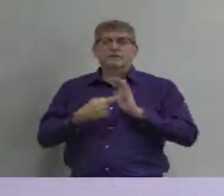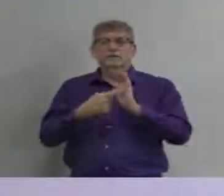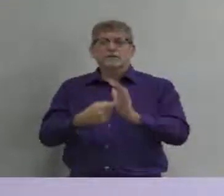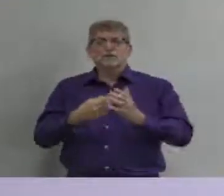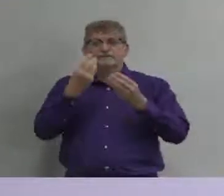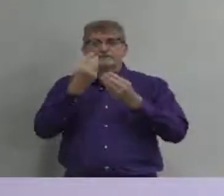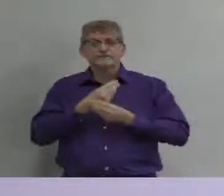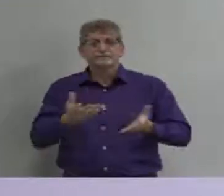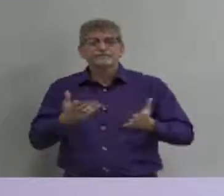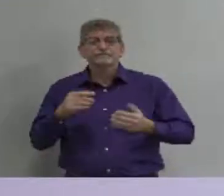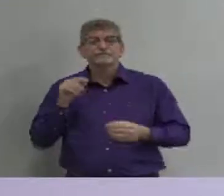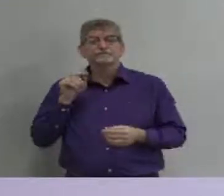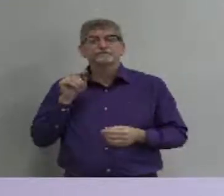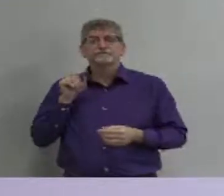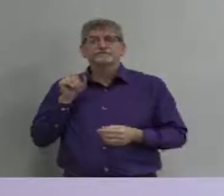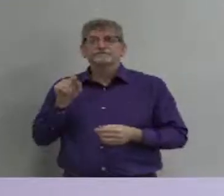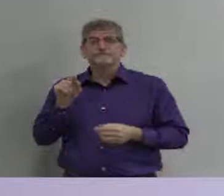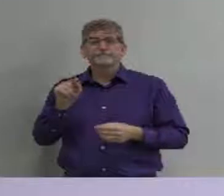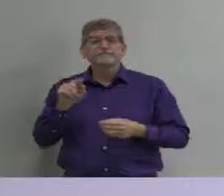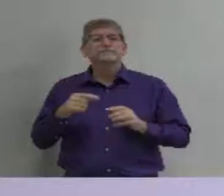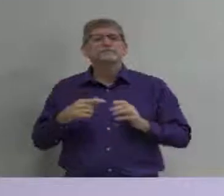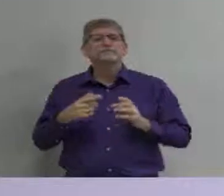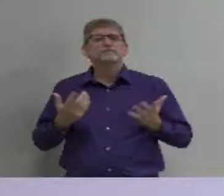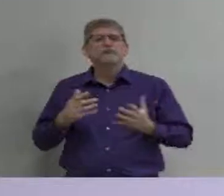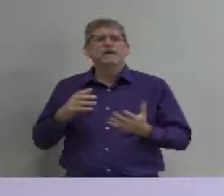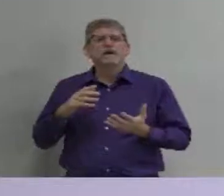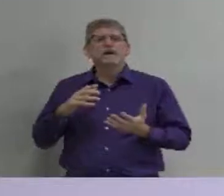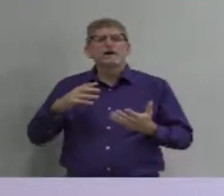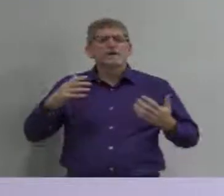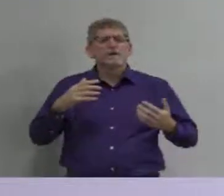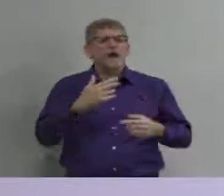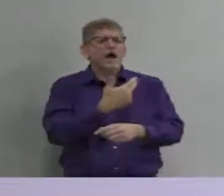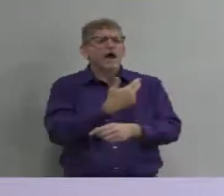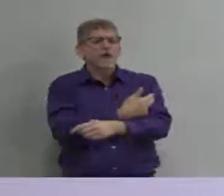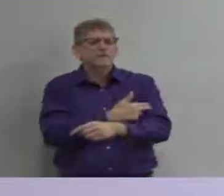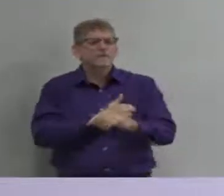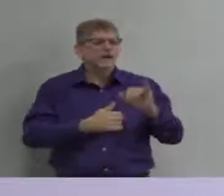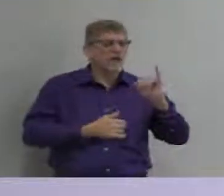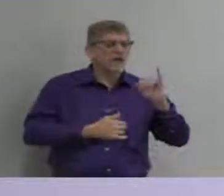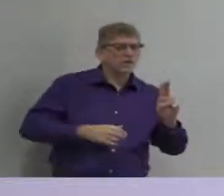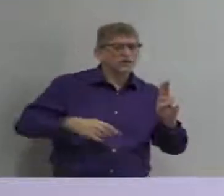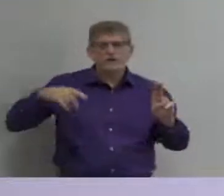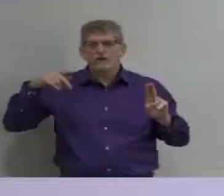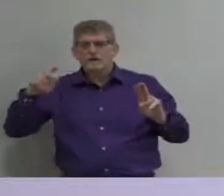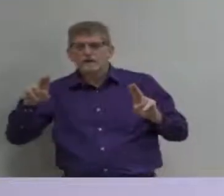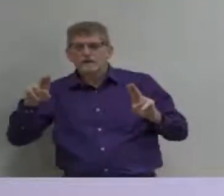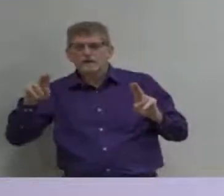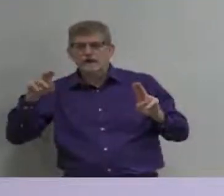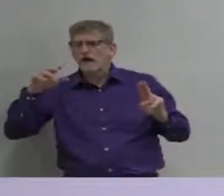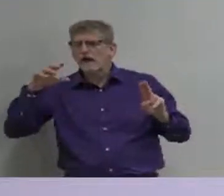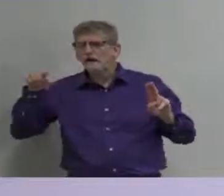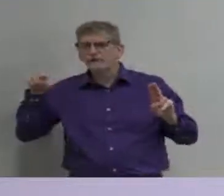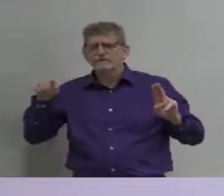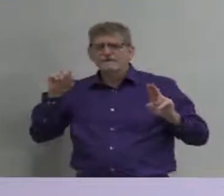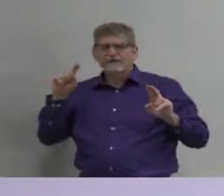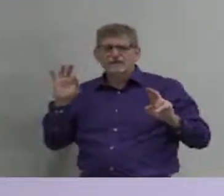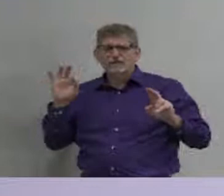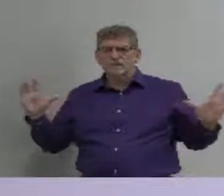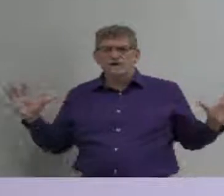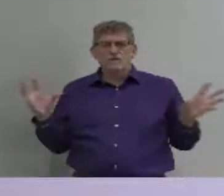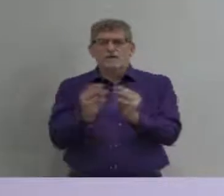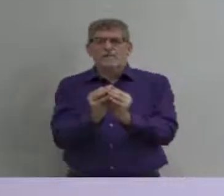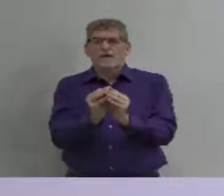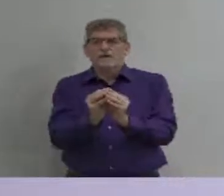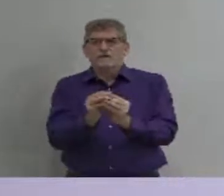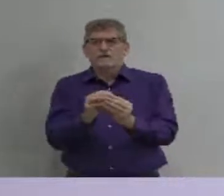This slide shows our combined hospital data for COVID-19. This is data from both of our local hospitals combined. The top line are the